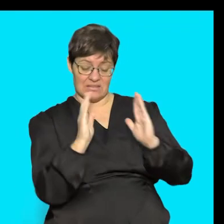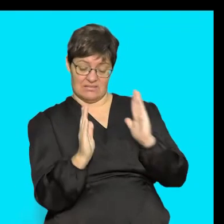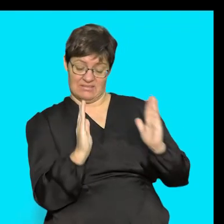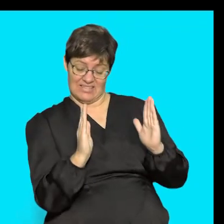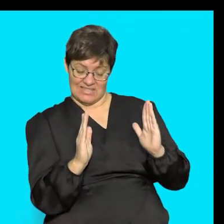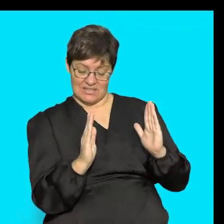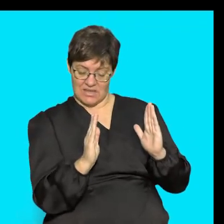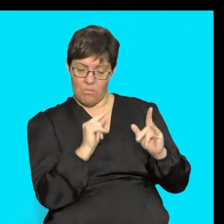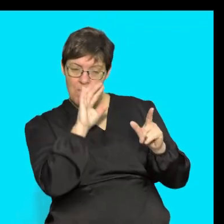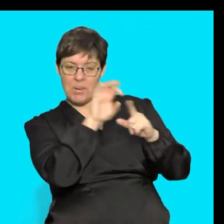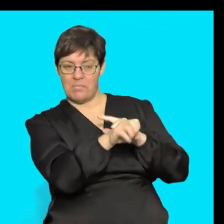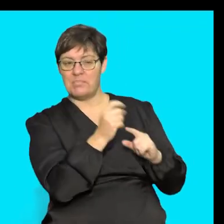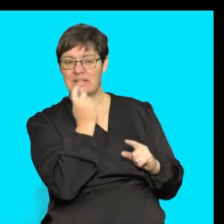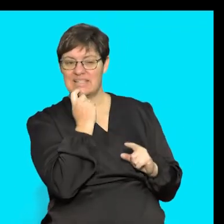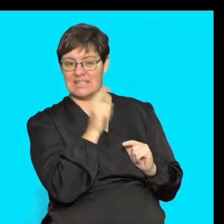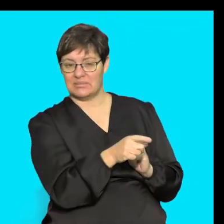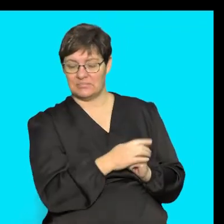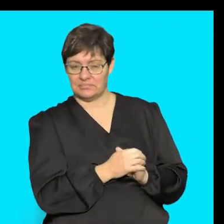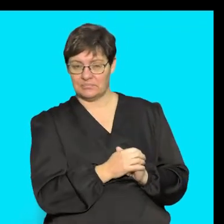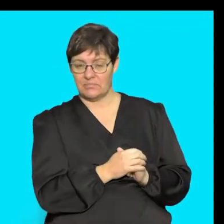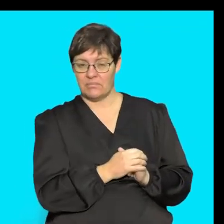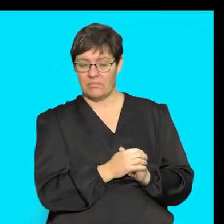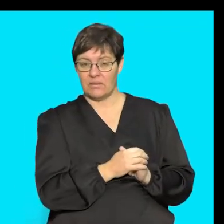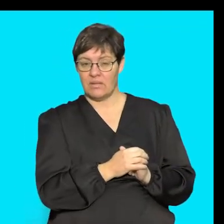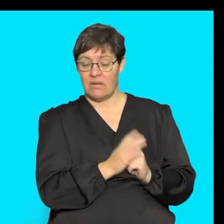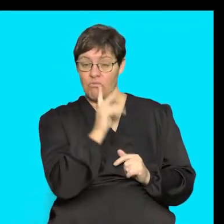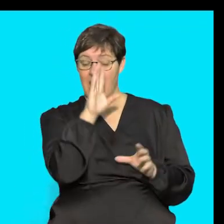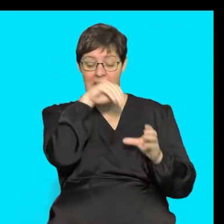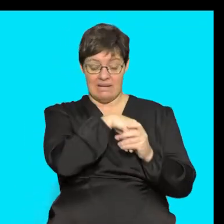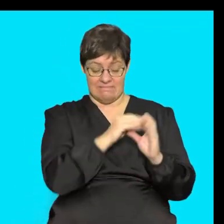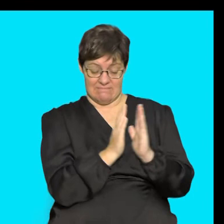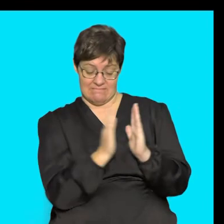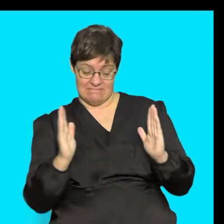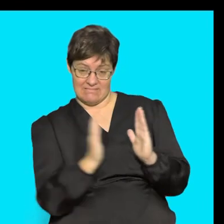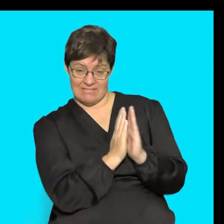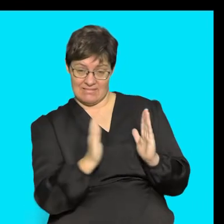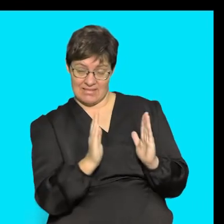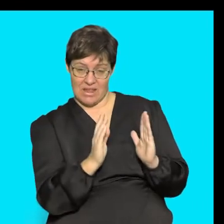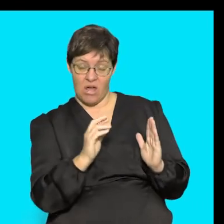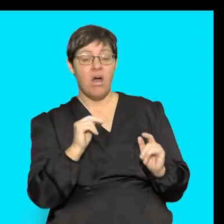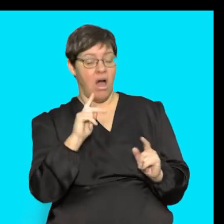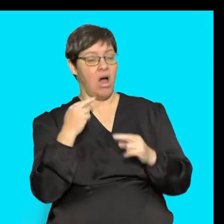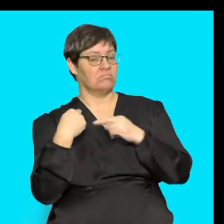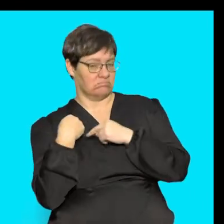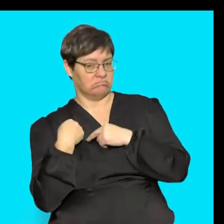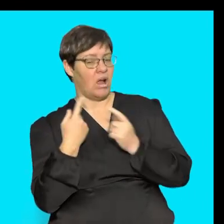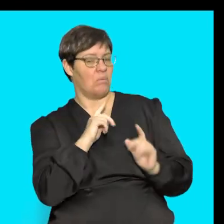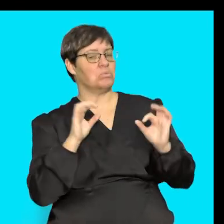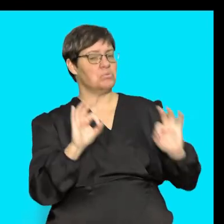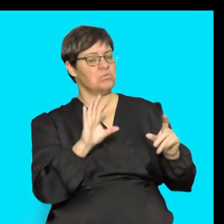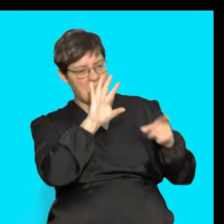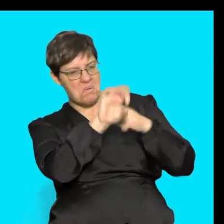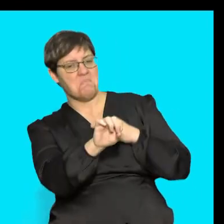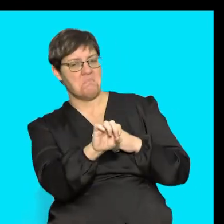range of the data. So if we interpolate, the reliability of the prediction is